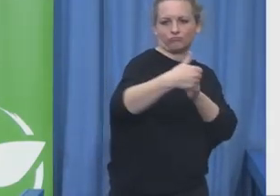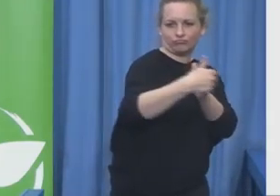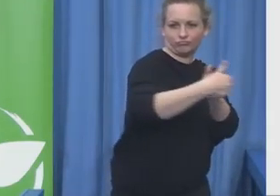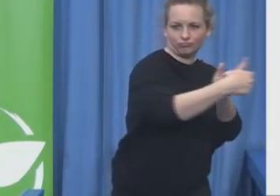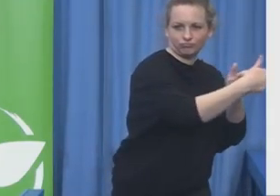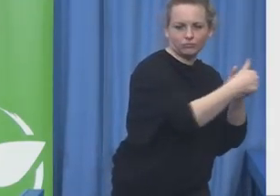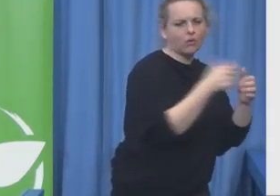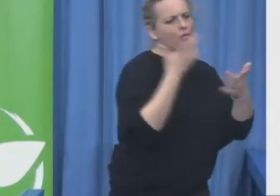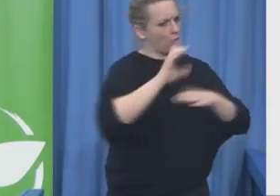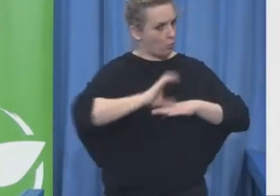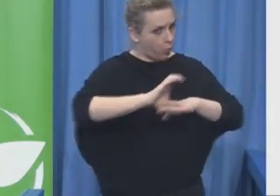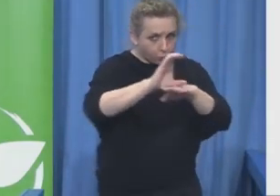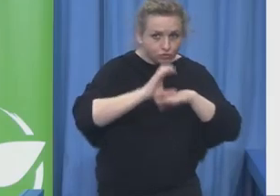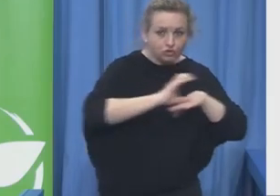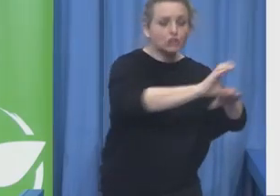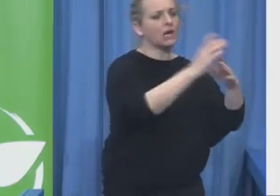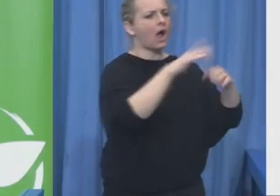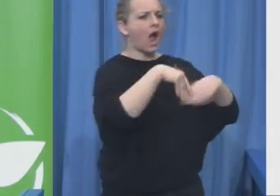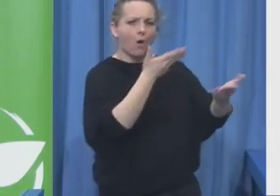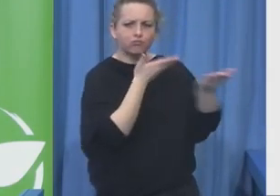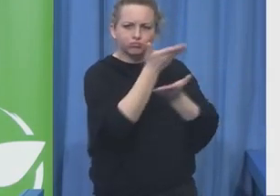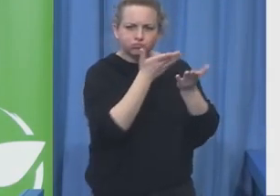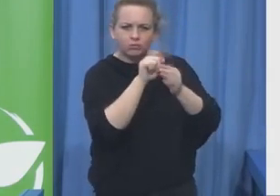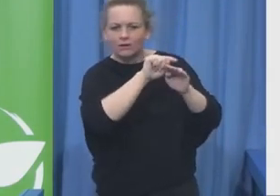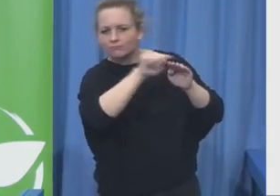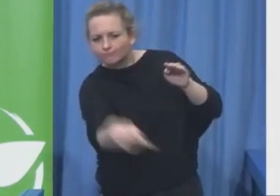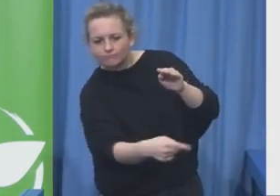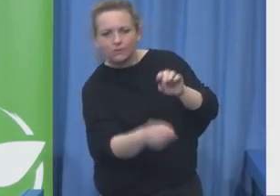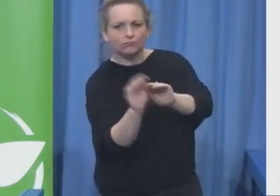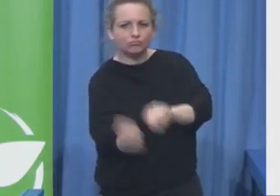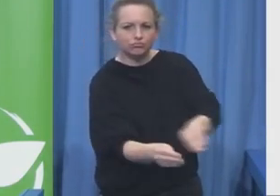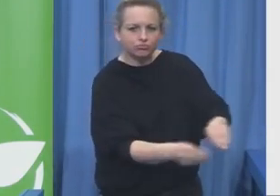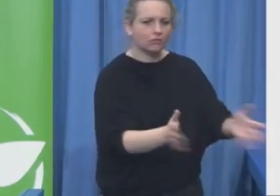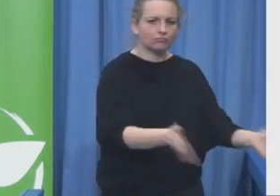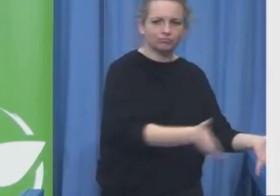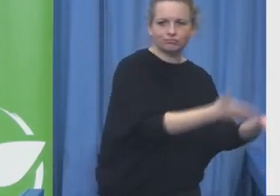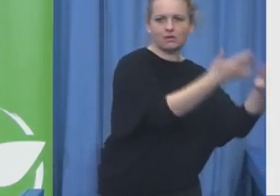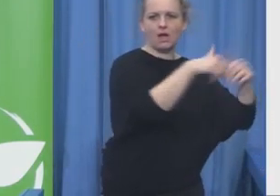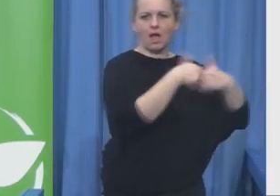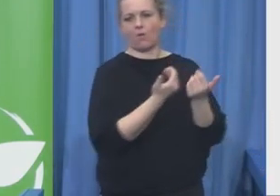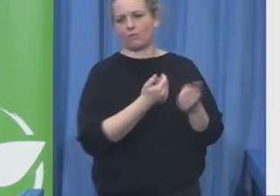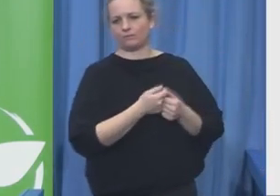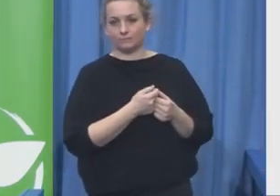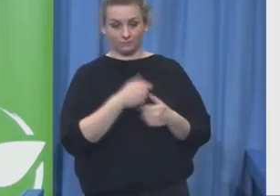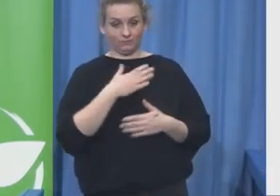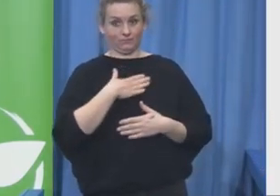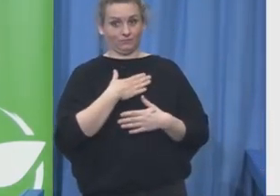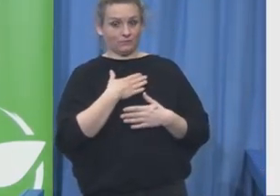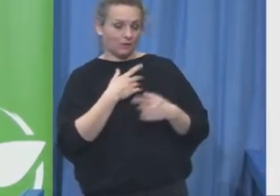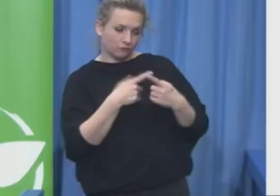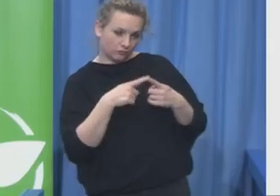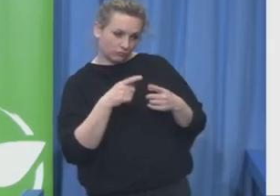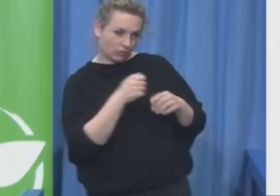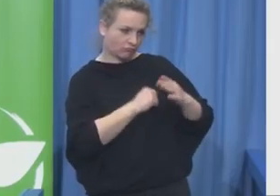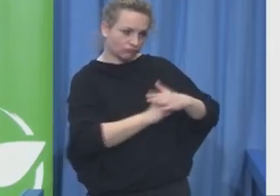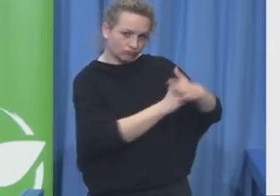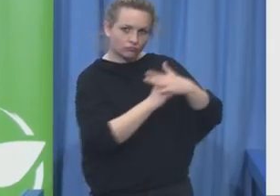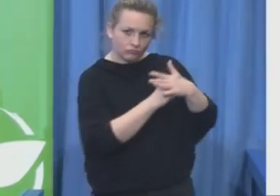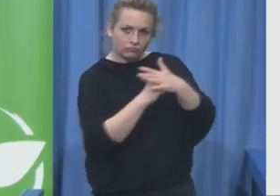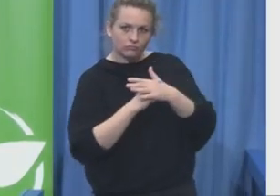which are also giving personalized support and coaching. Then these people, when needed,